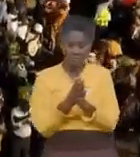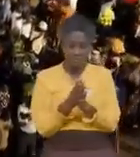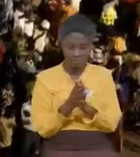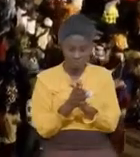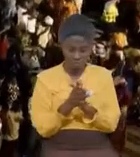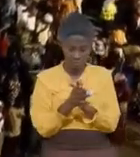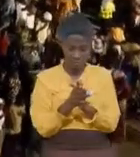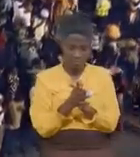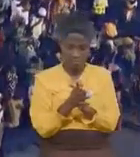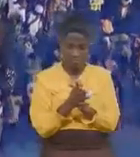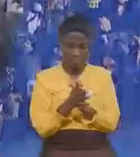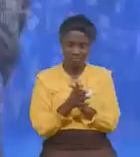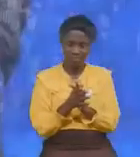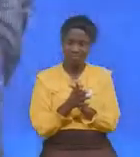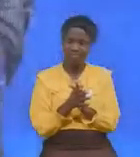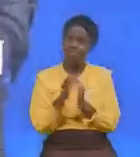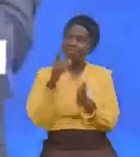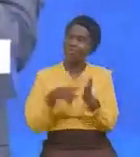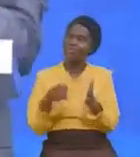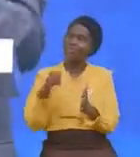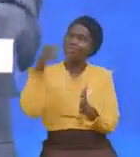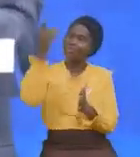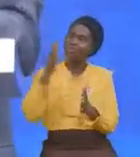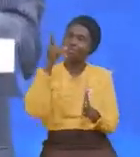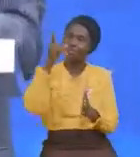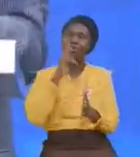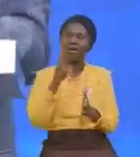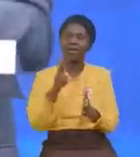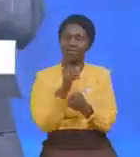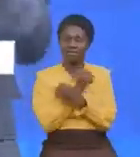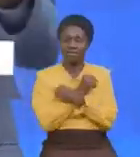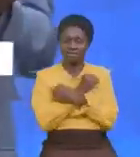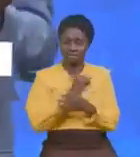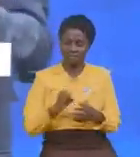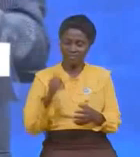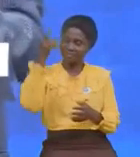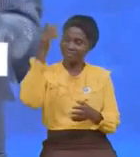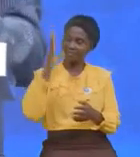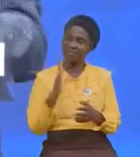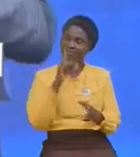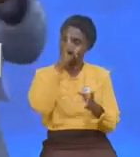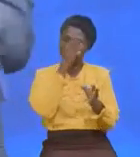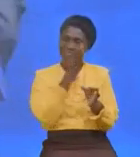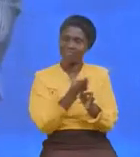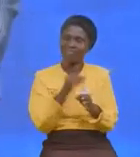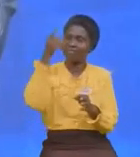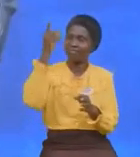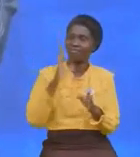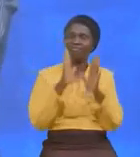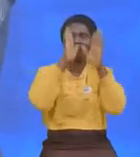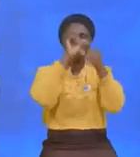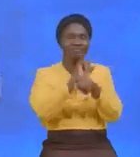What a God you are. Loving God. Faithful God. Miracle